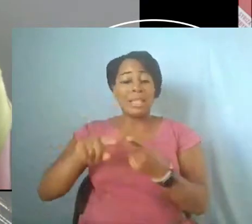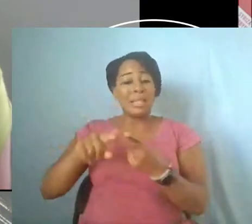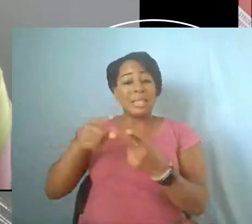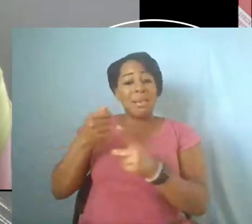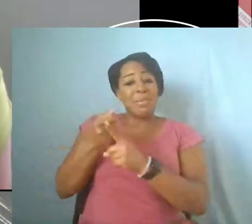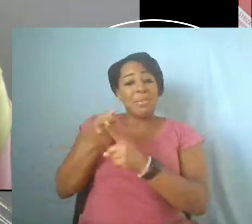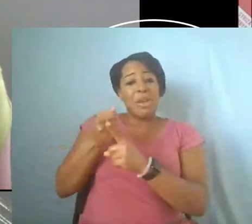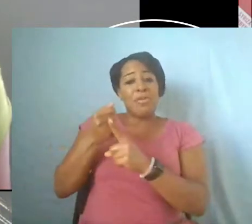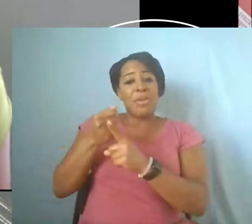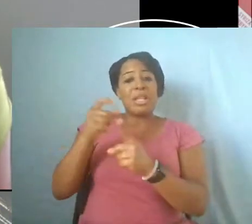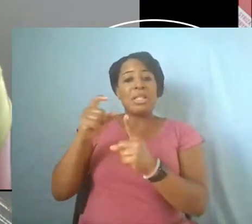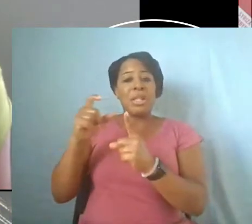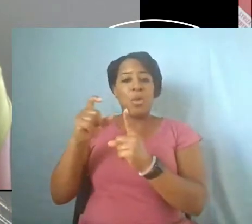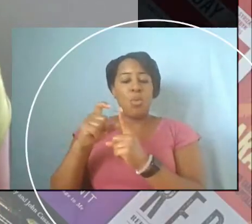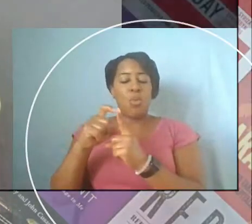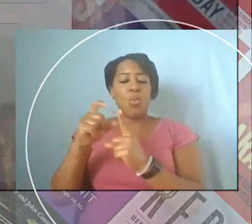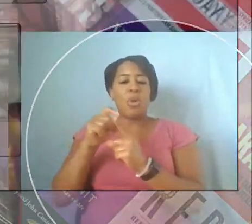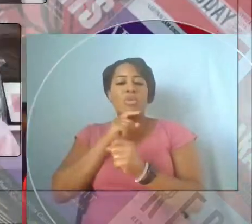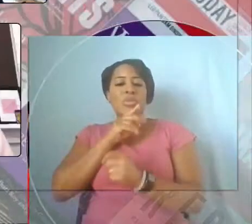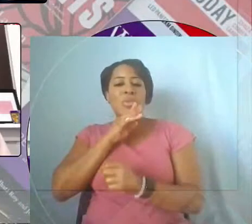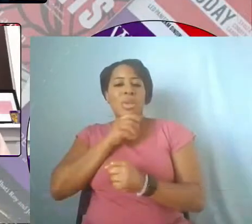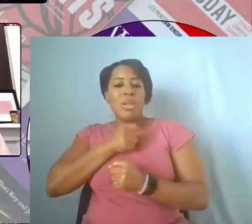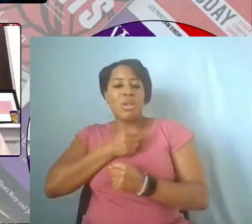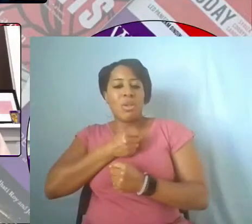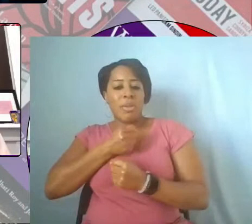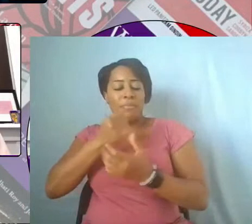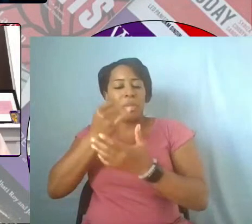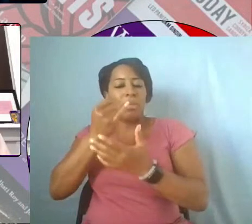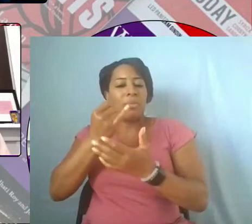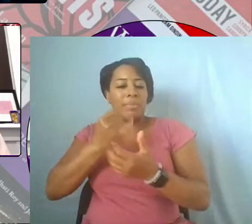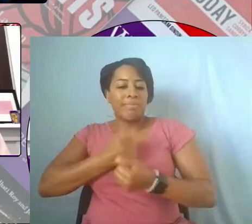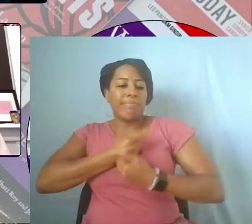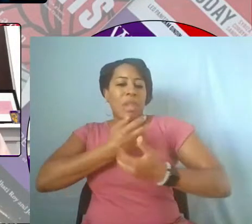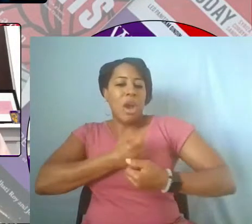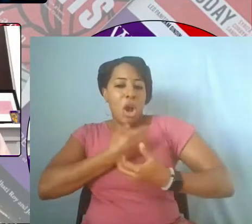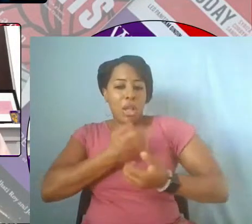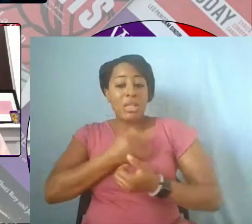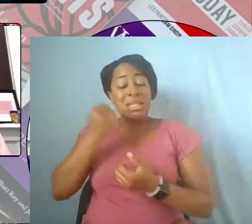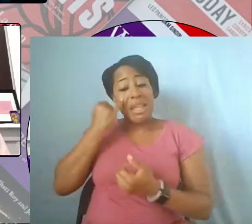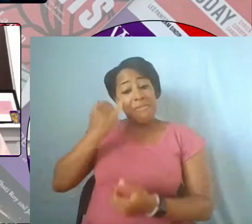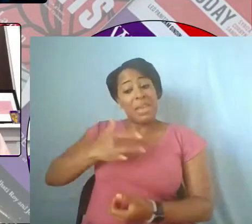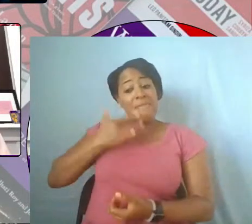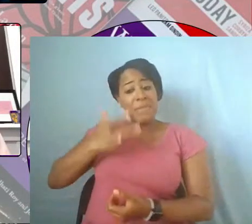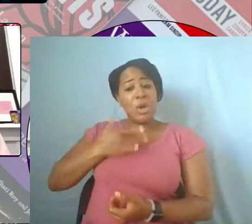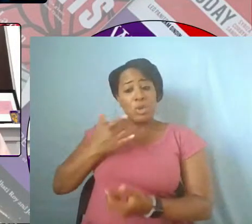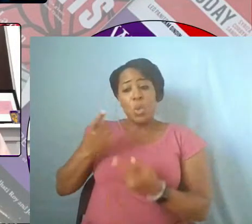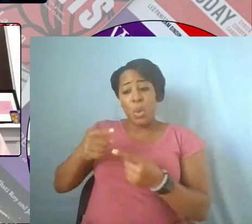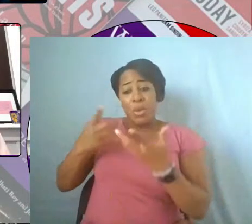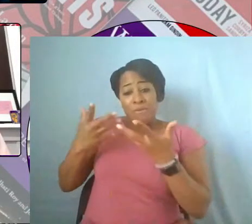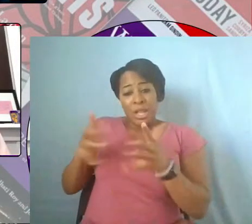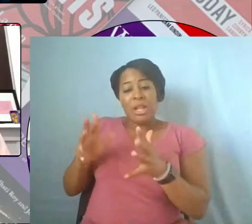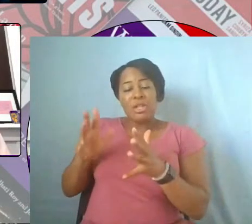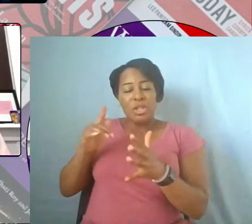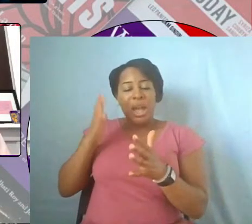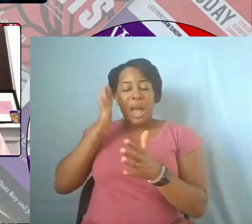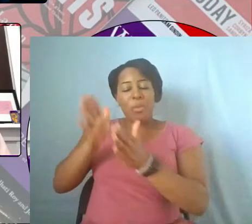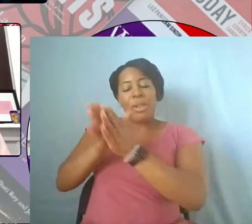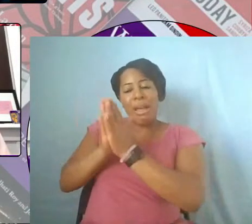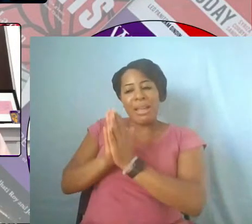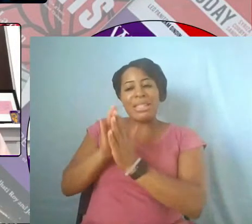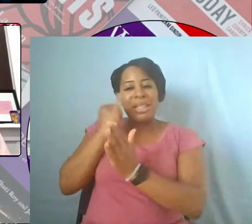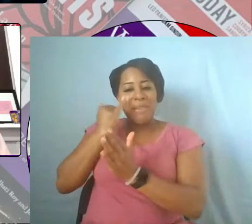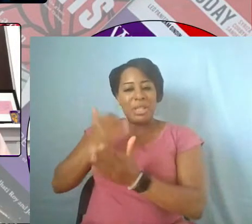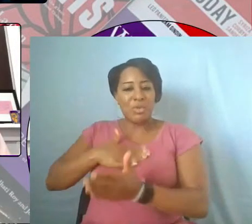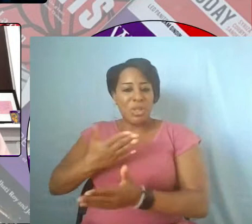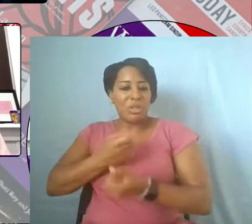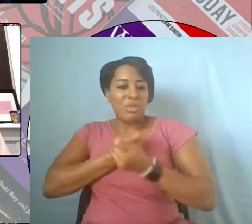going to ask him to help us close this conversation with his art and performance and vision. Miss Kelly Savage Rodriguez is